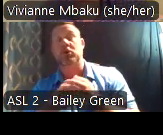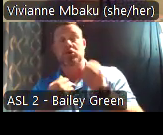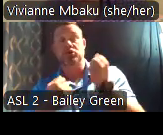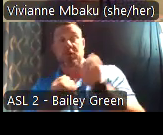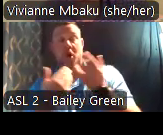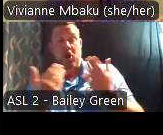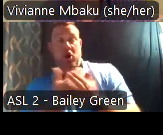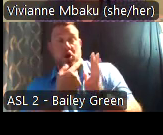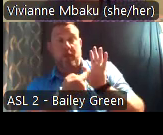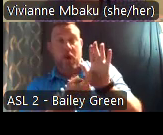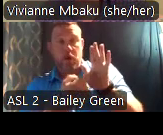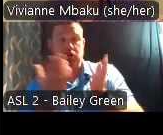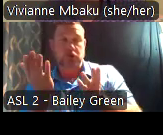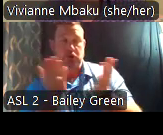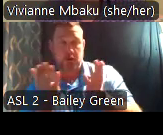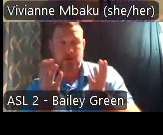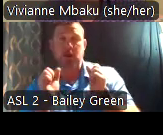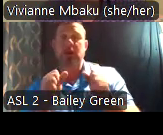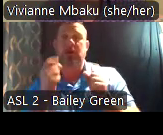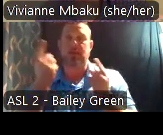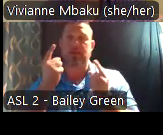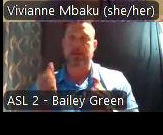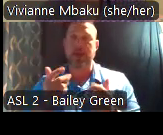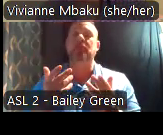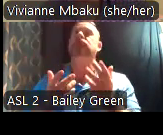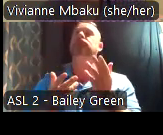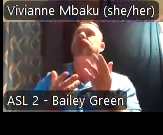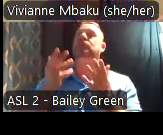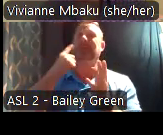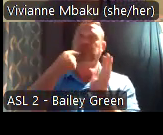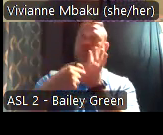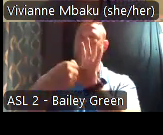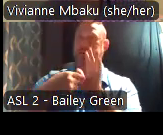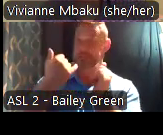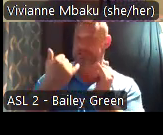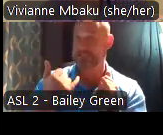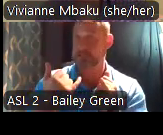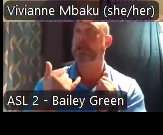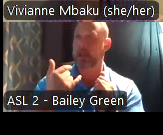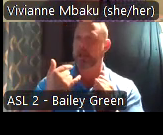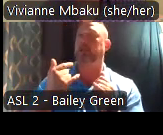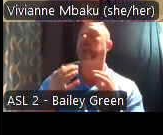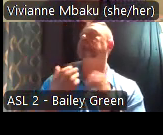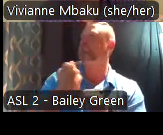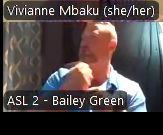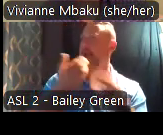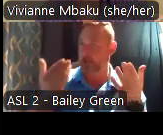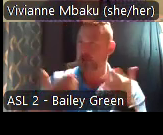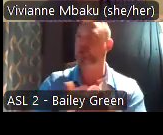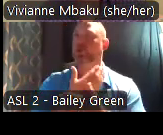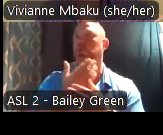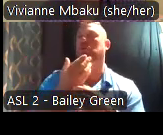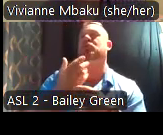service delivery, we think that can be achieved through uplifting existing service models, and creating new ones to provide estate